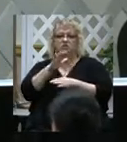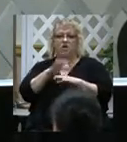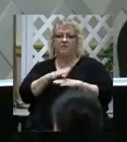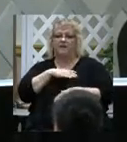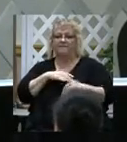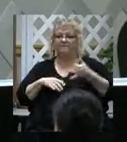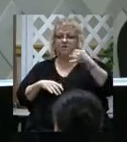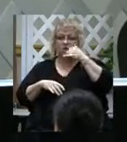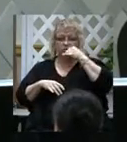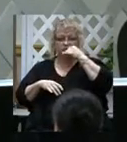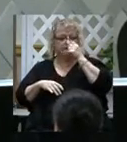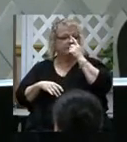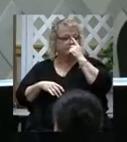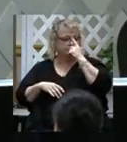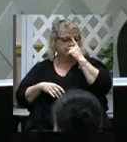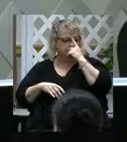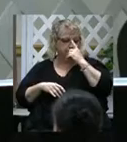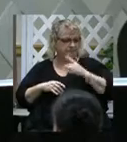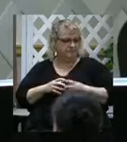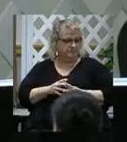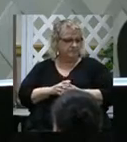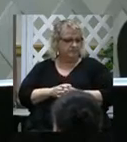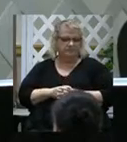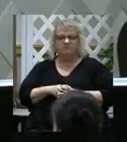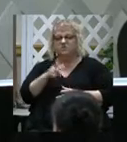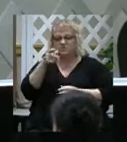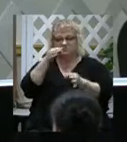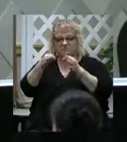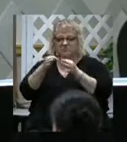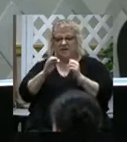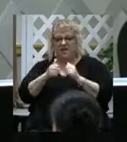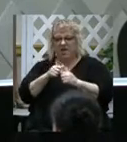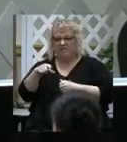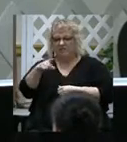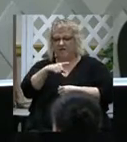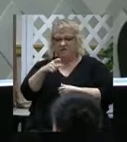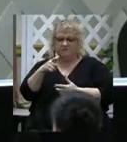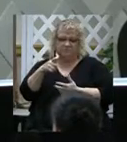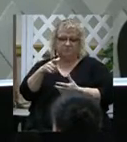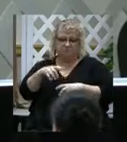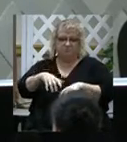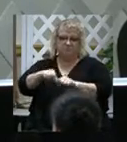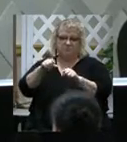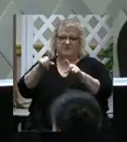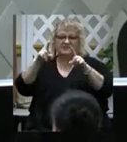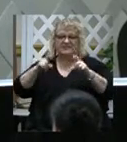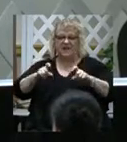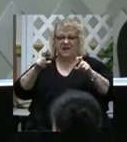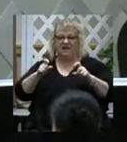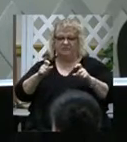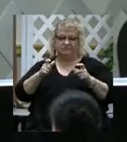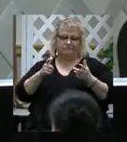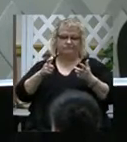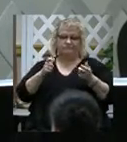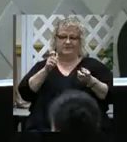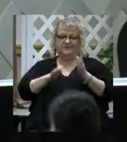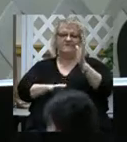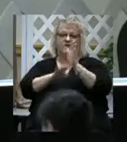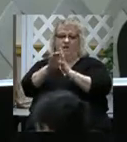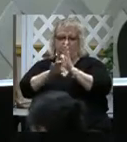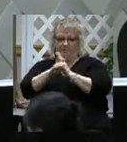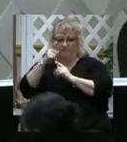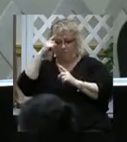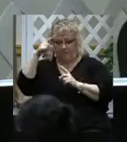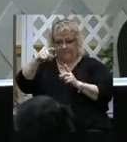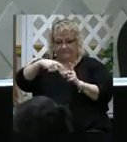phone here, just to tell you how the test was developed.